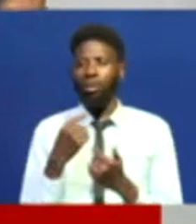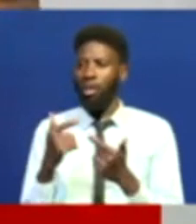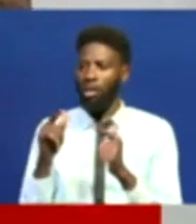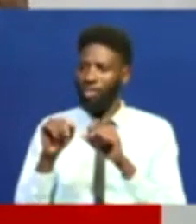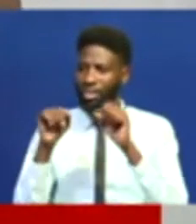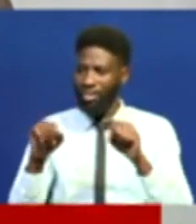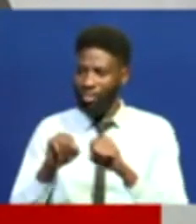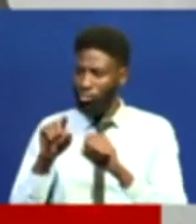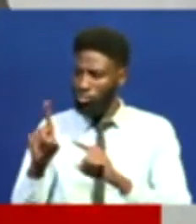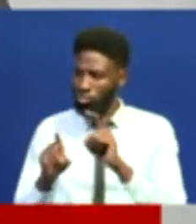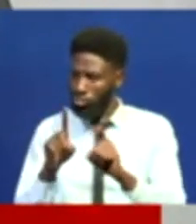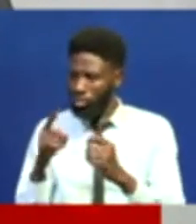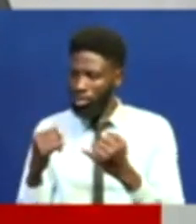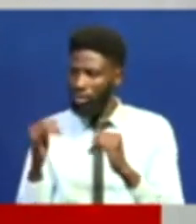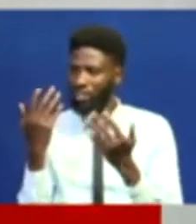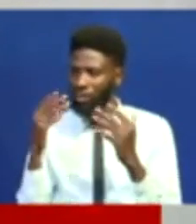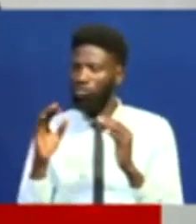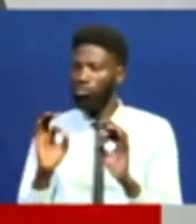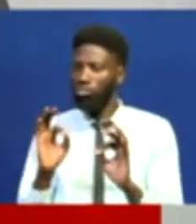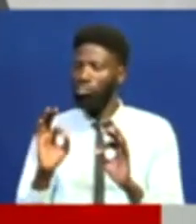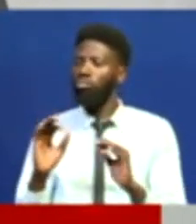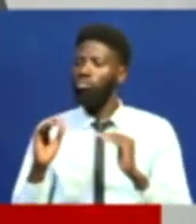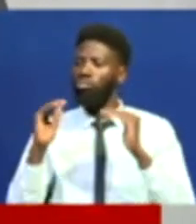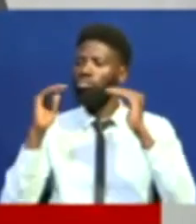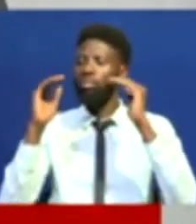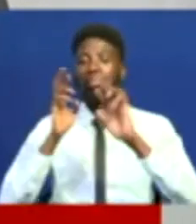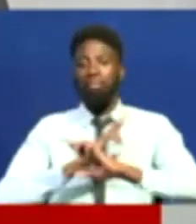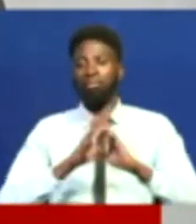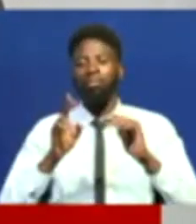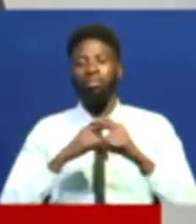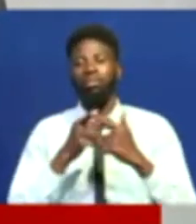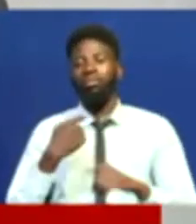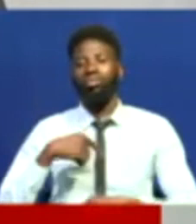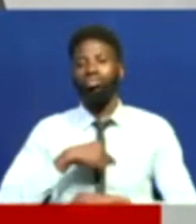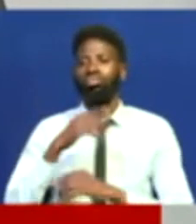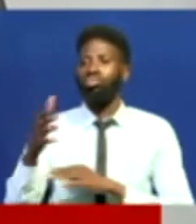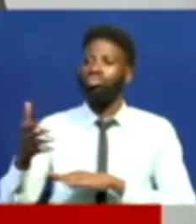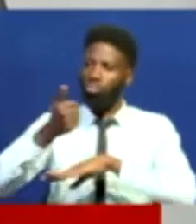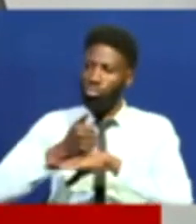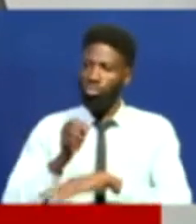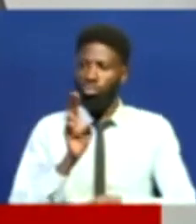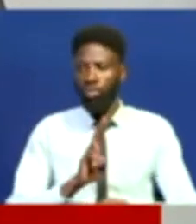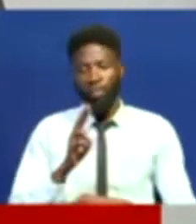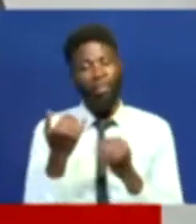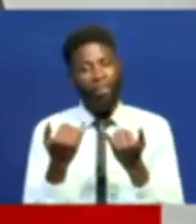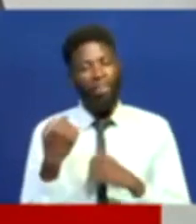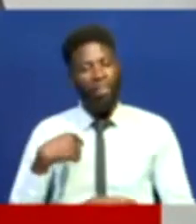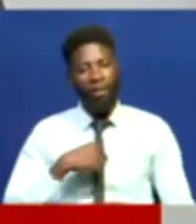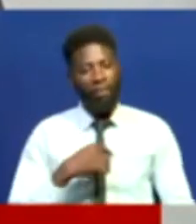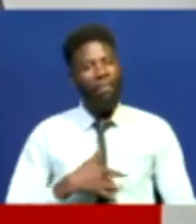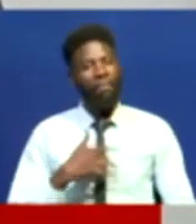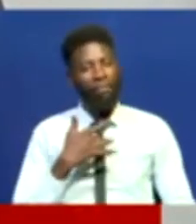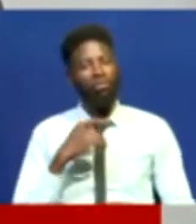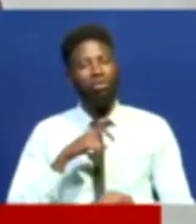tested and mature before we can then deploy them. Now we are convinced that it's a